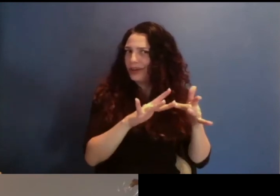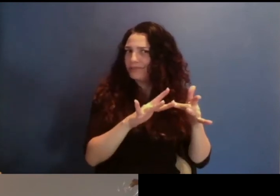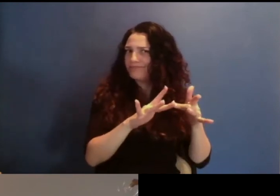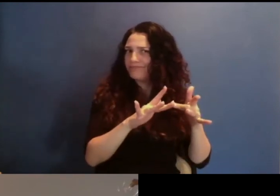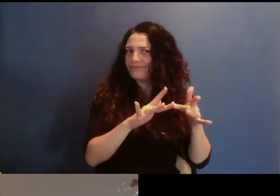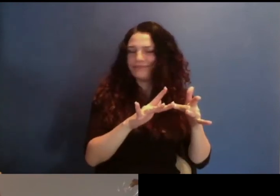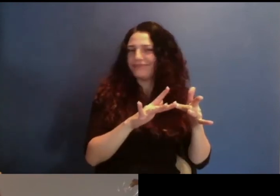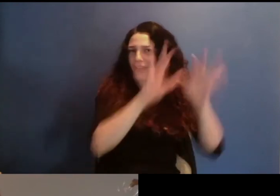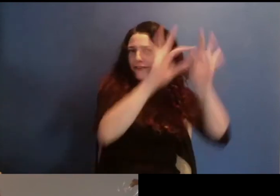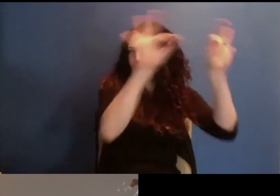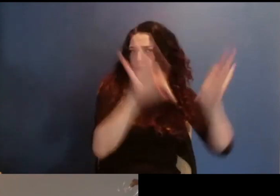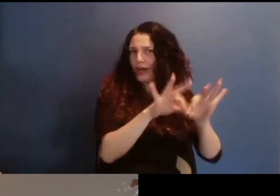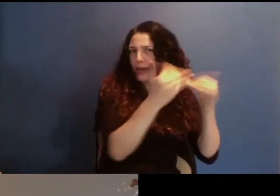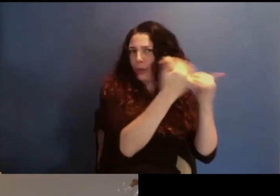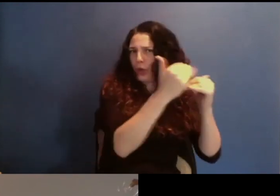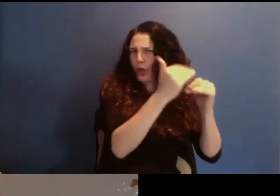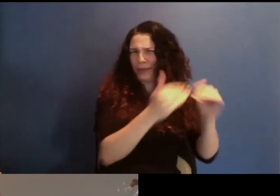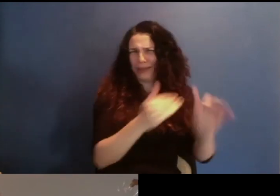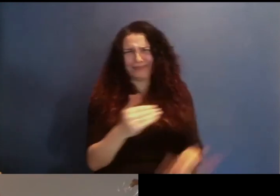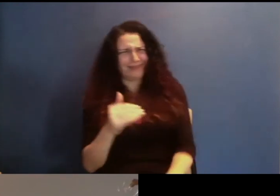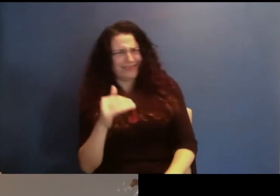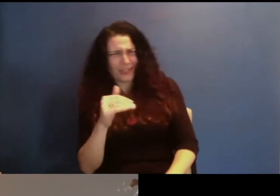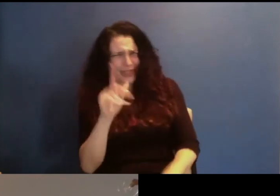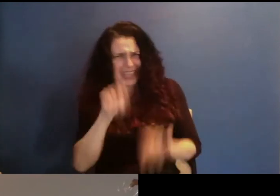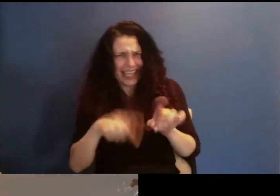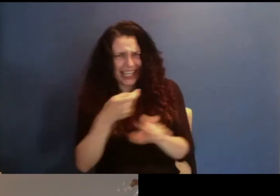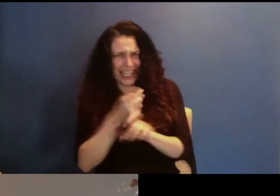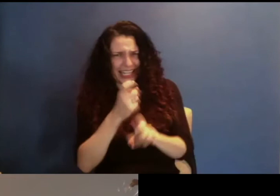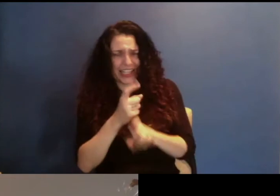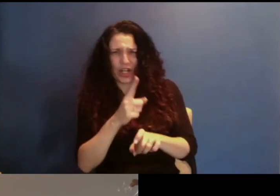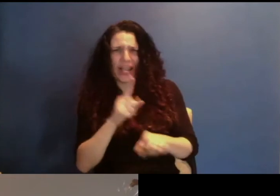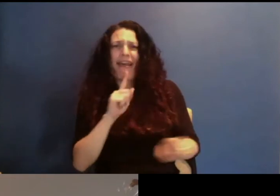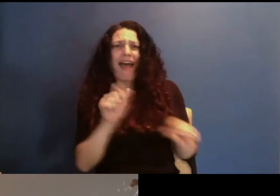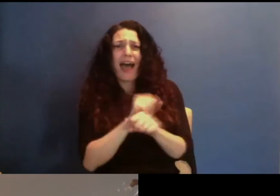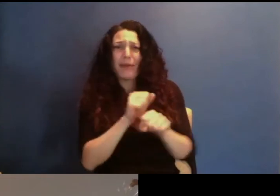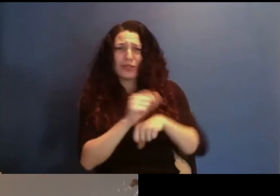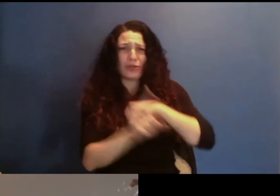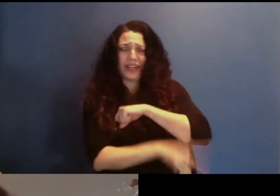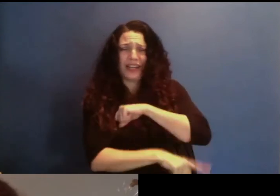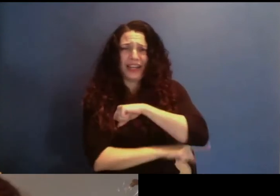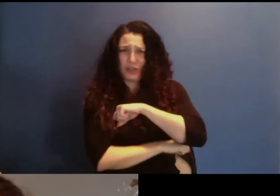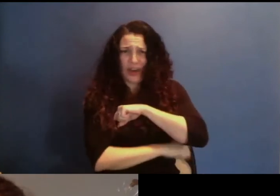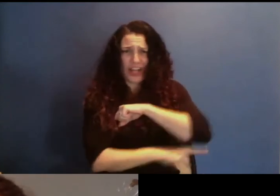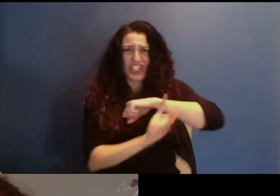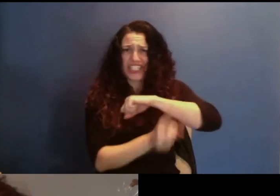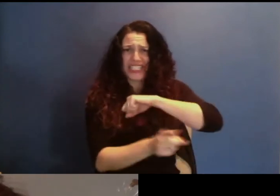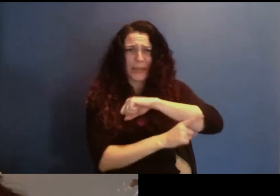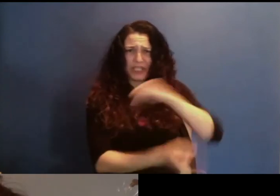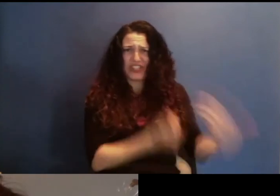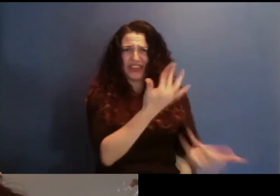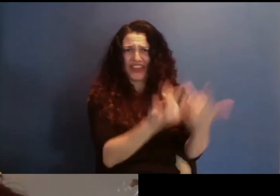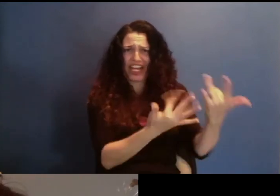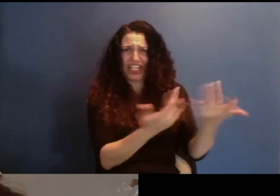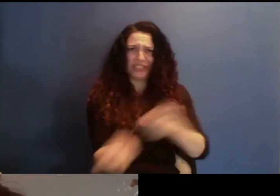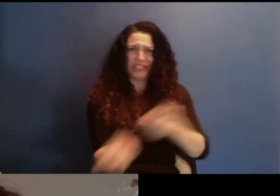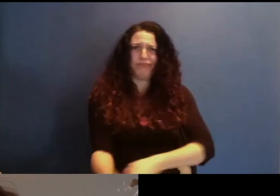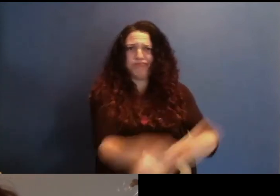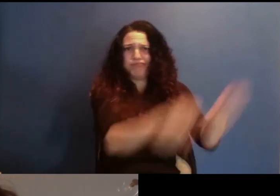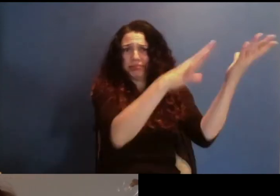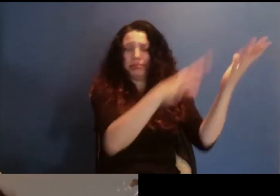you seen a network TV show lately? They're absolute trash. It's like a dumpster fire. So like they were